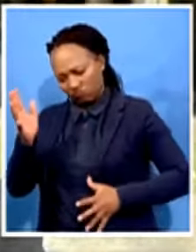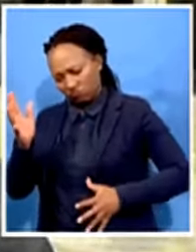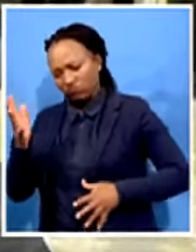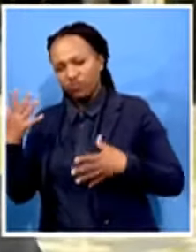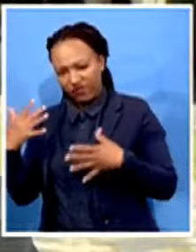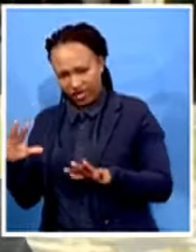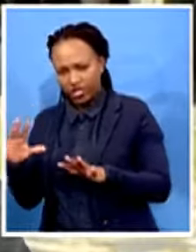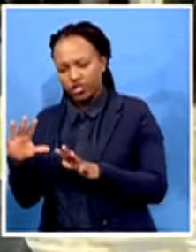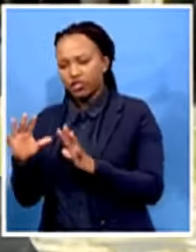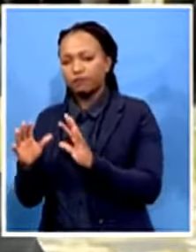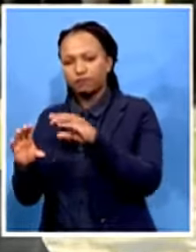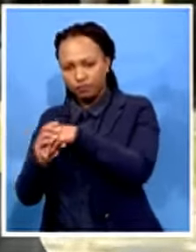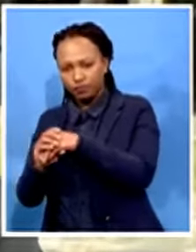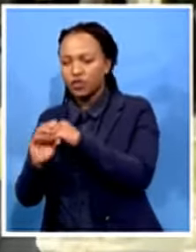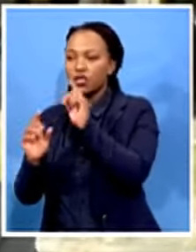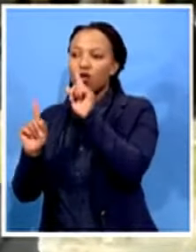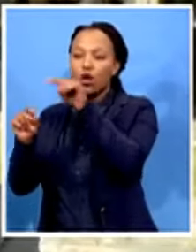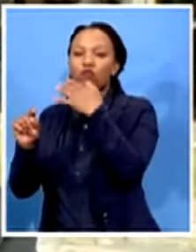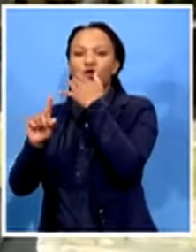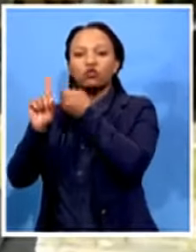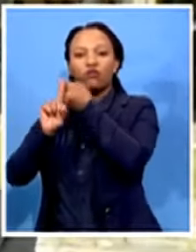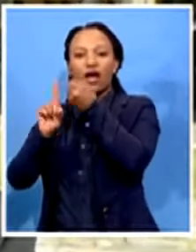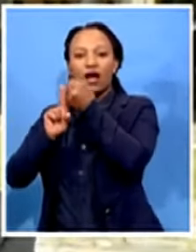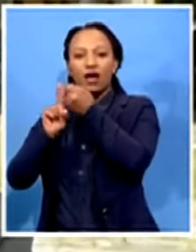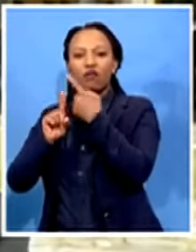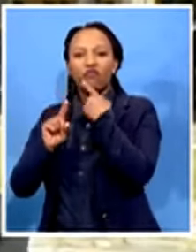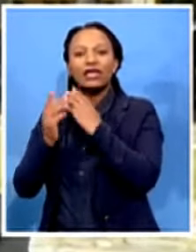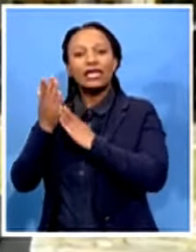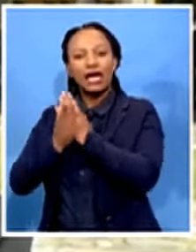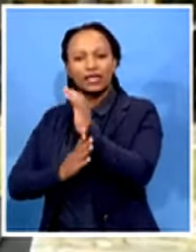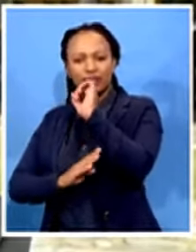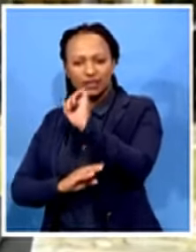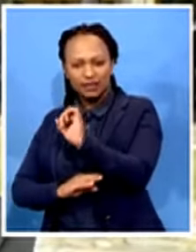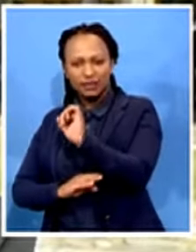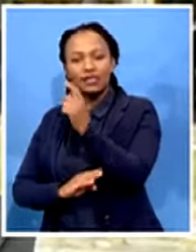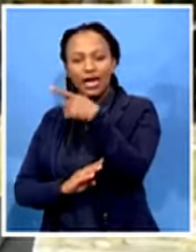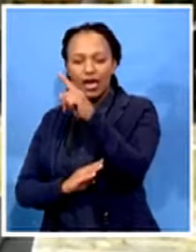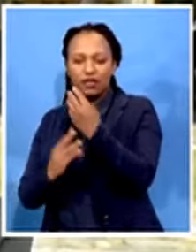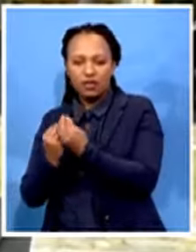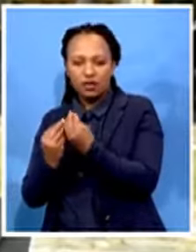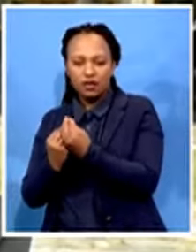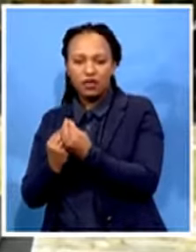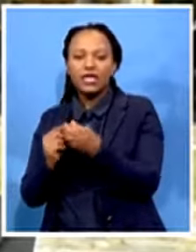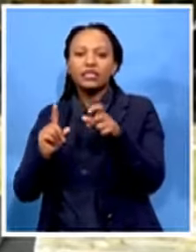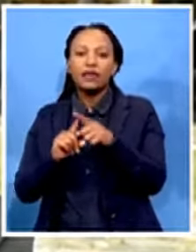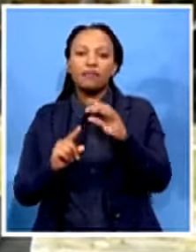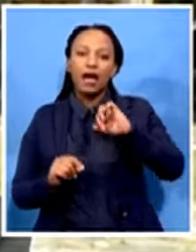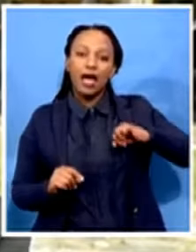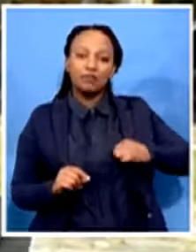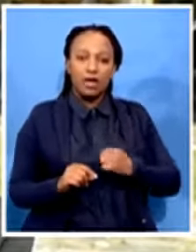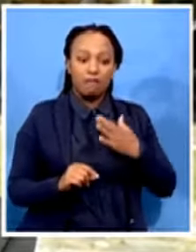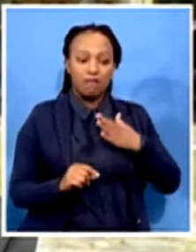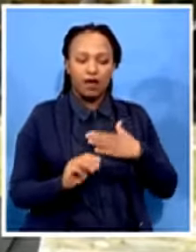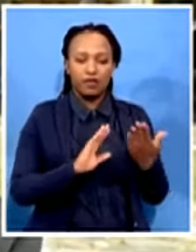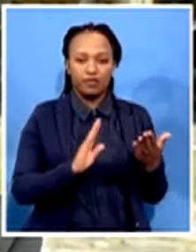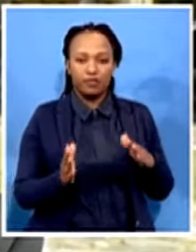at the time was right. That is now the words from my late husband. He went from here to Kimberley. From Kimberley